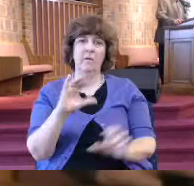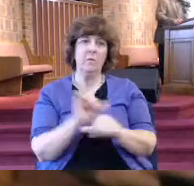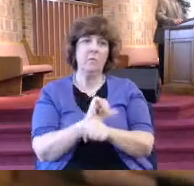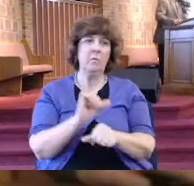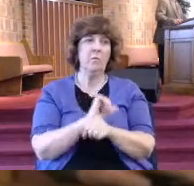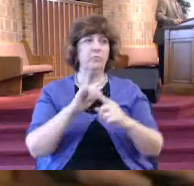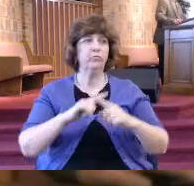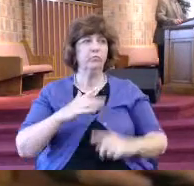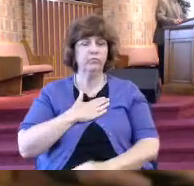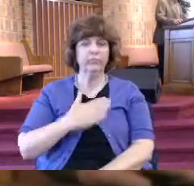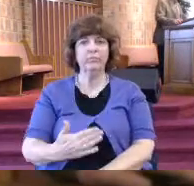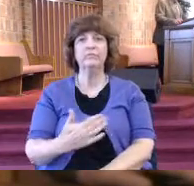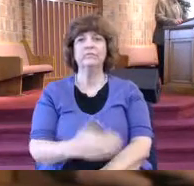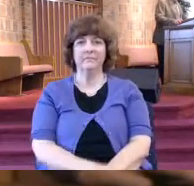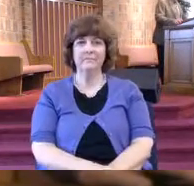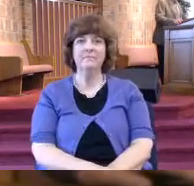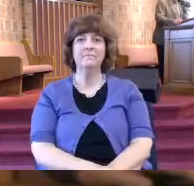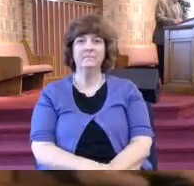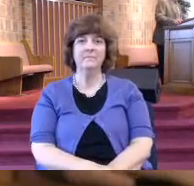up.